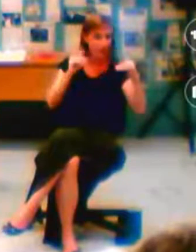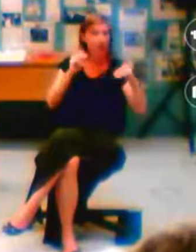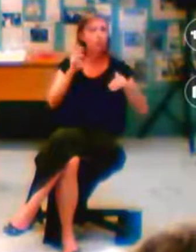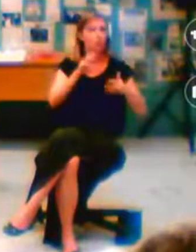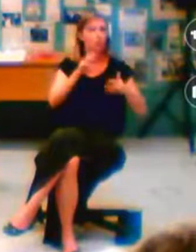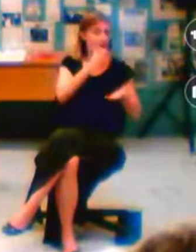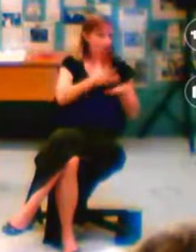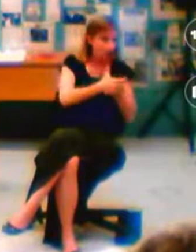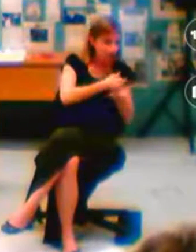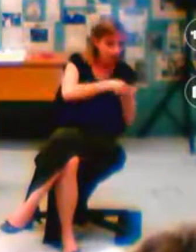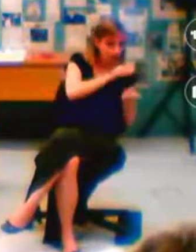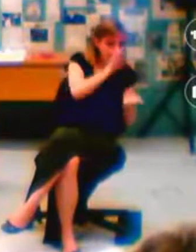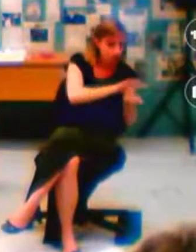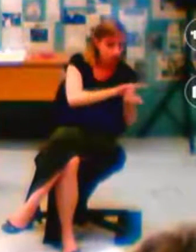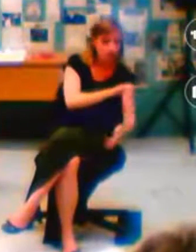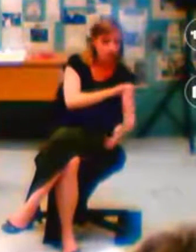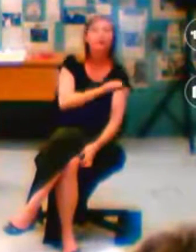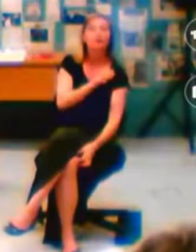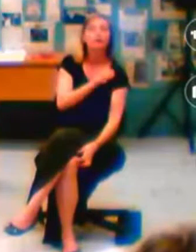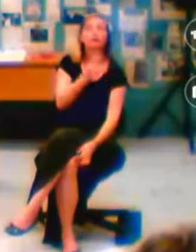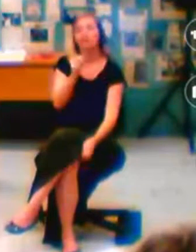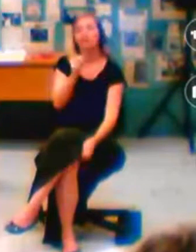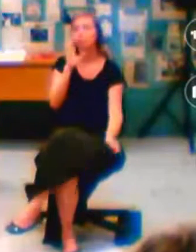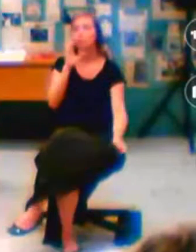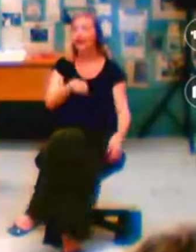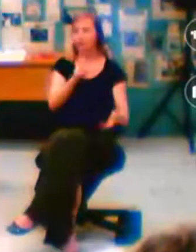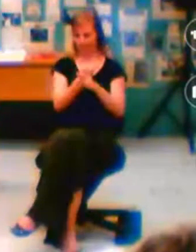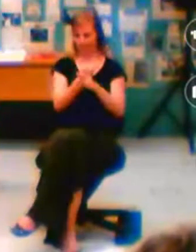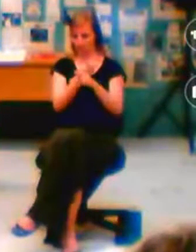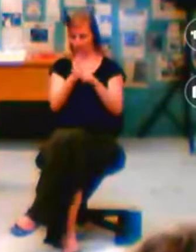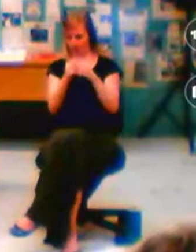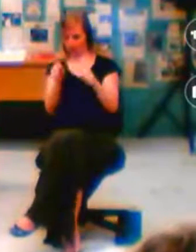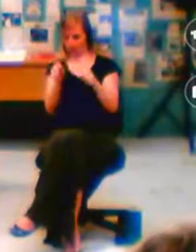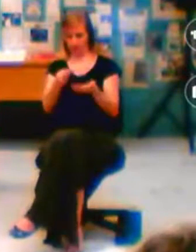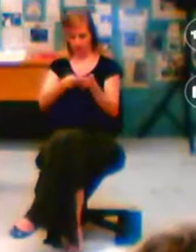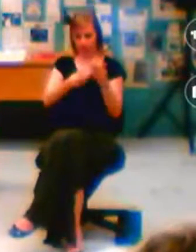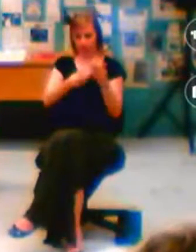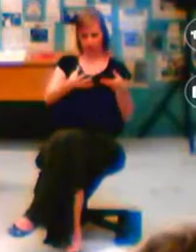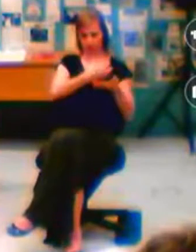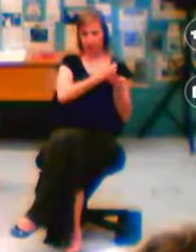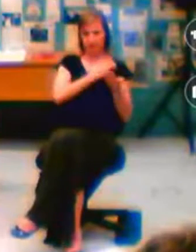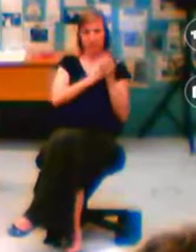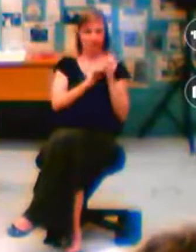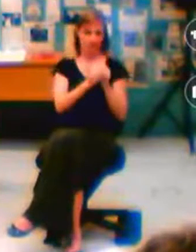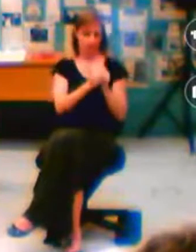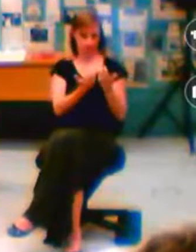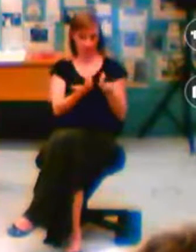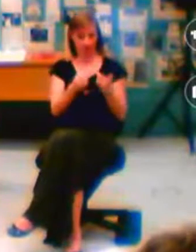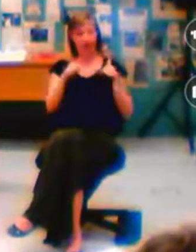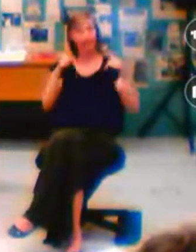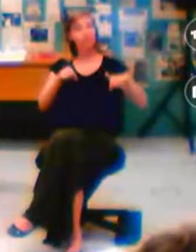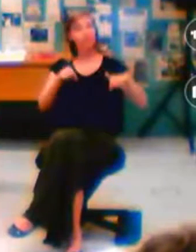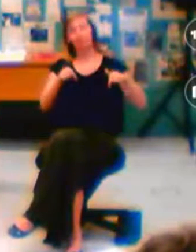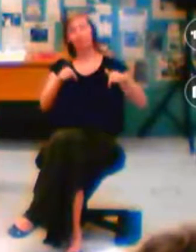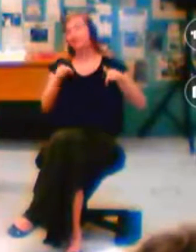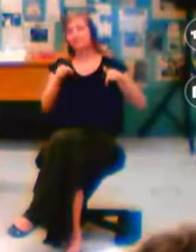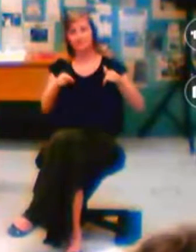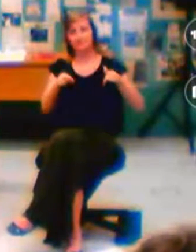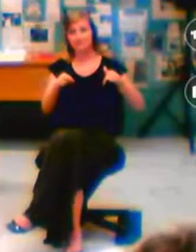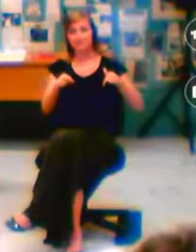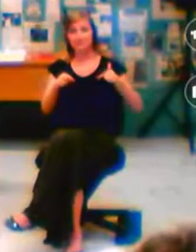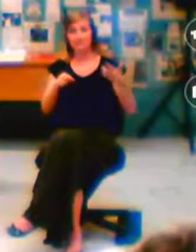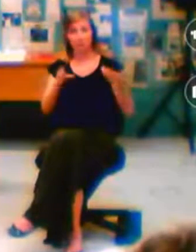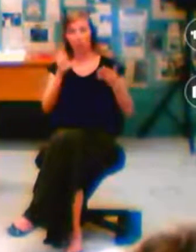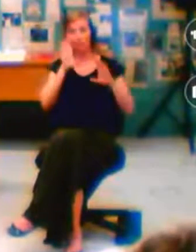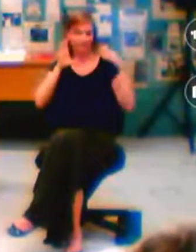are not changed, if Colorado Care were, God forbid, to raise less money than they expect or have expenses that are higher than they project, they will